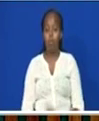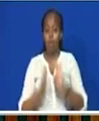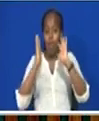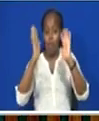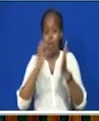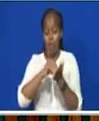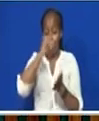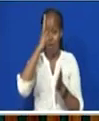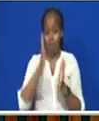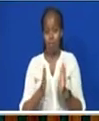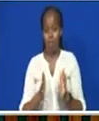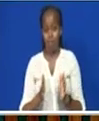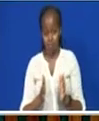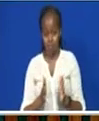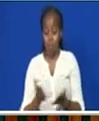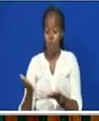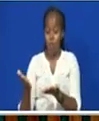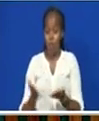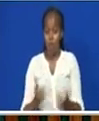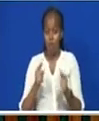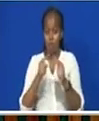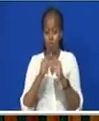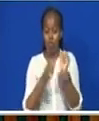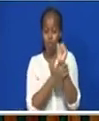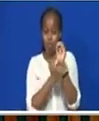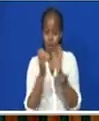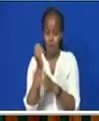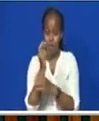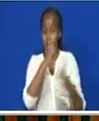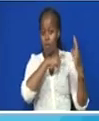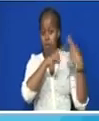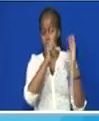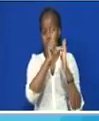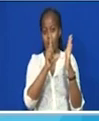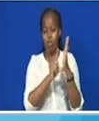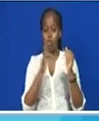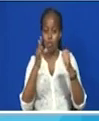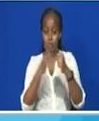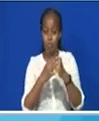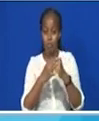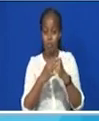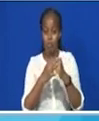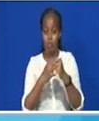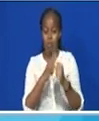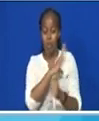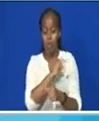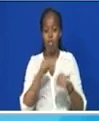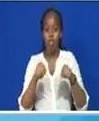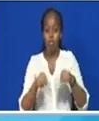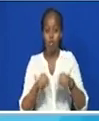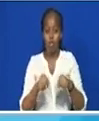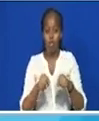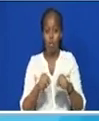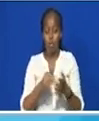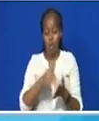Hello learner, welcome to our Geography Revision Lesson 8, and today we are going to